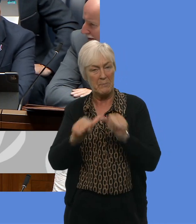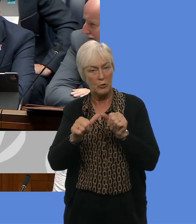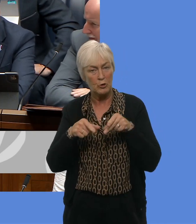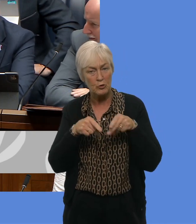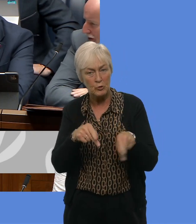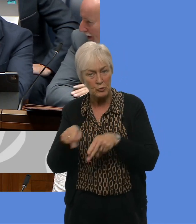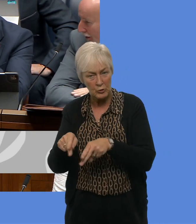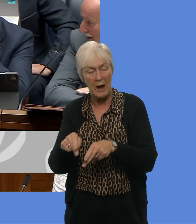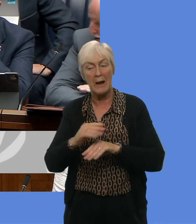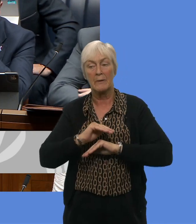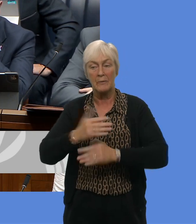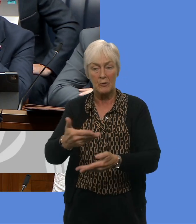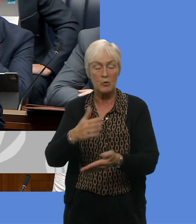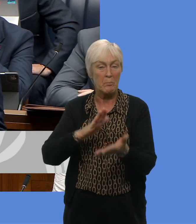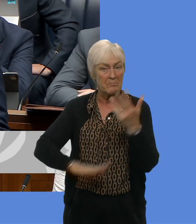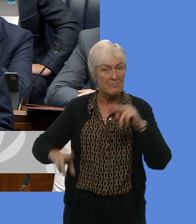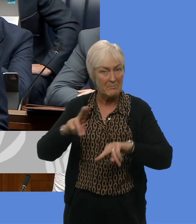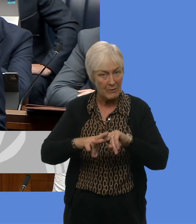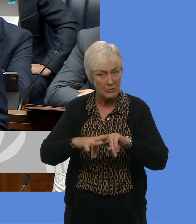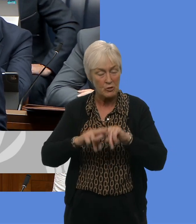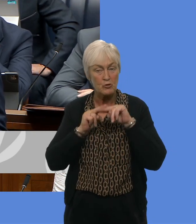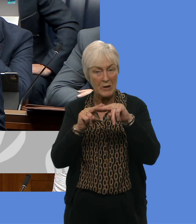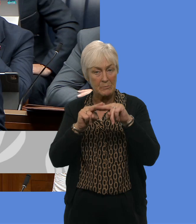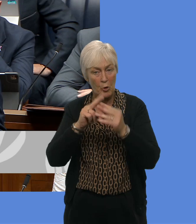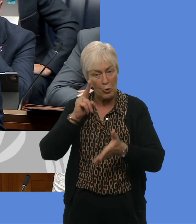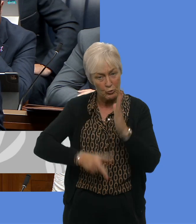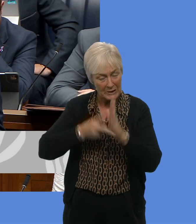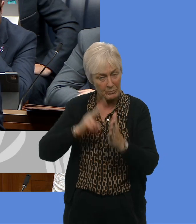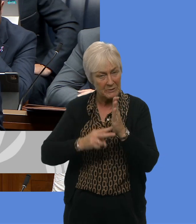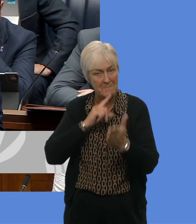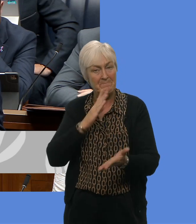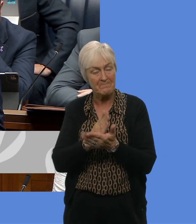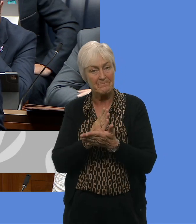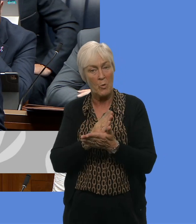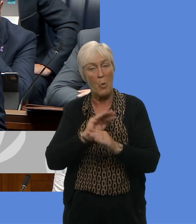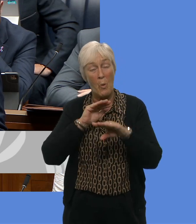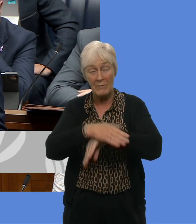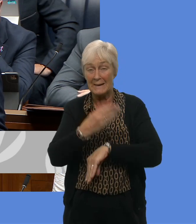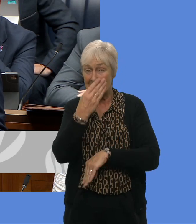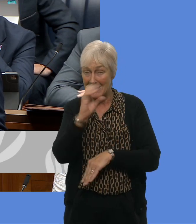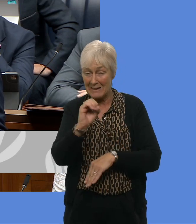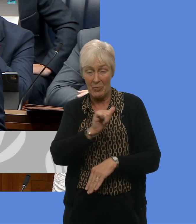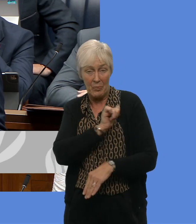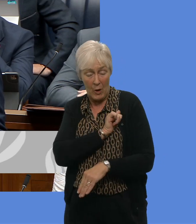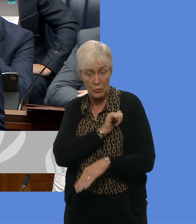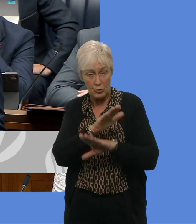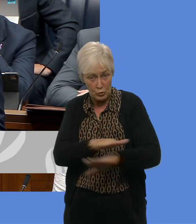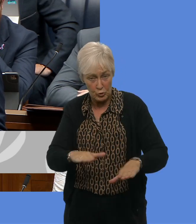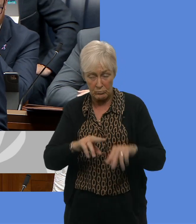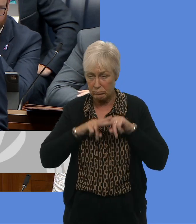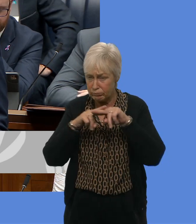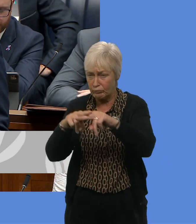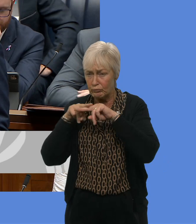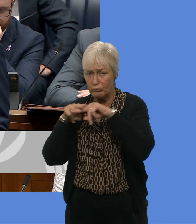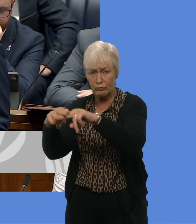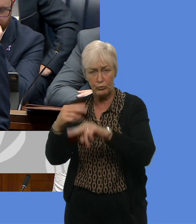to parents about transport arrangements. Transport assistance is provided to over 90,000 pupils travelling to and from school each day, of